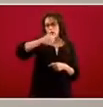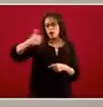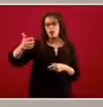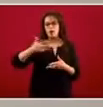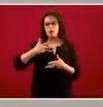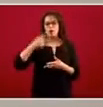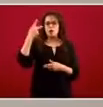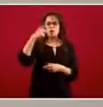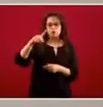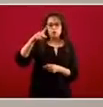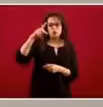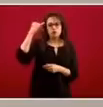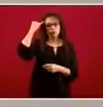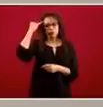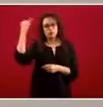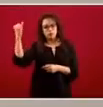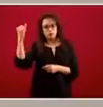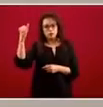ethics committee